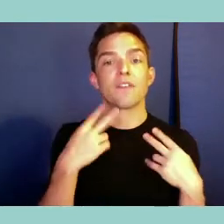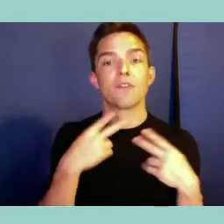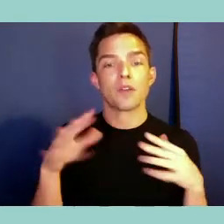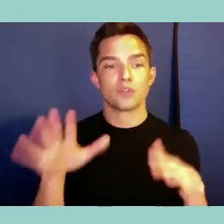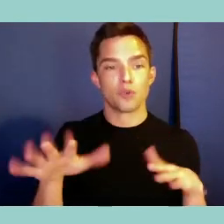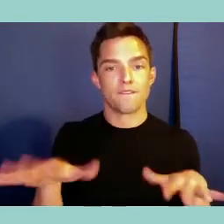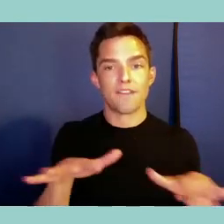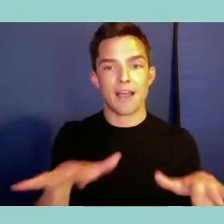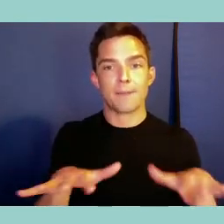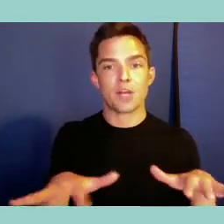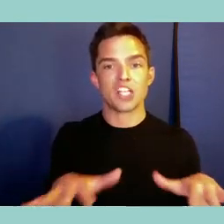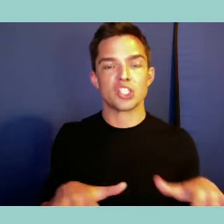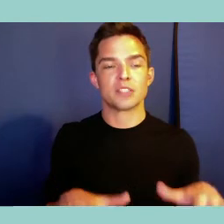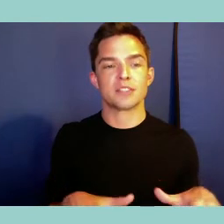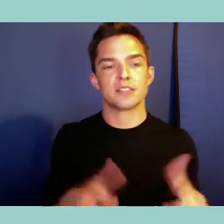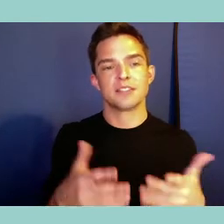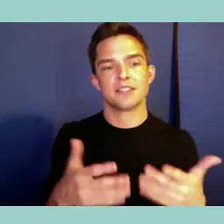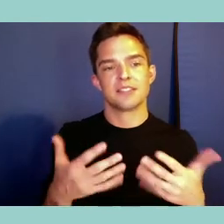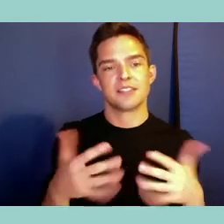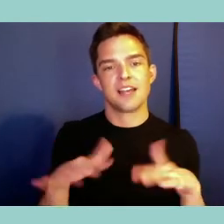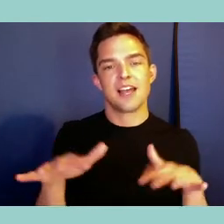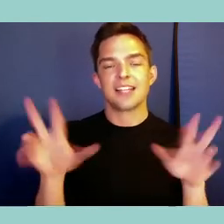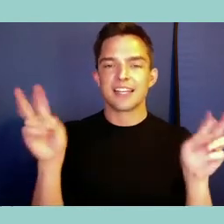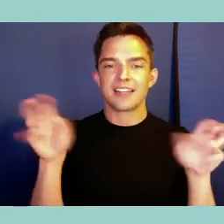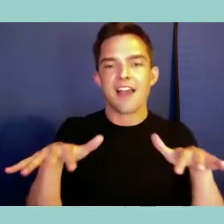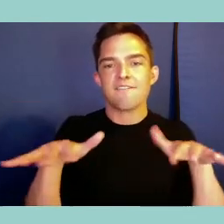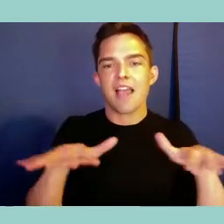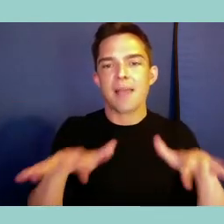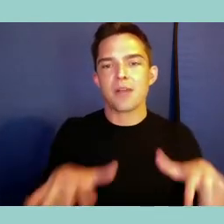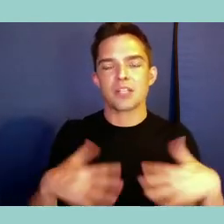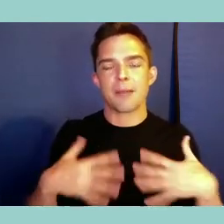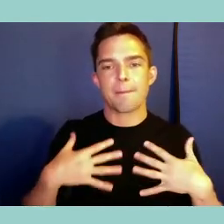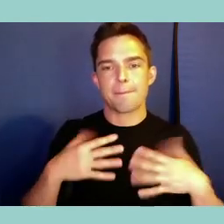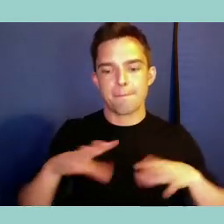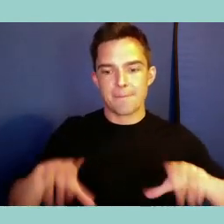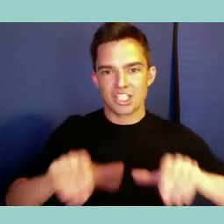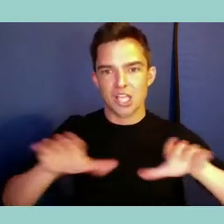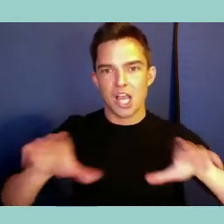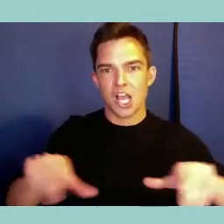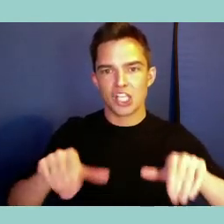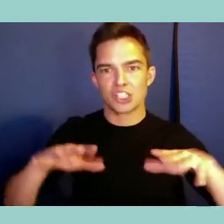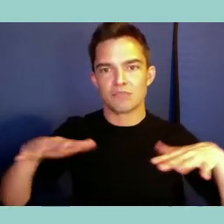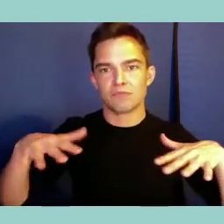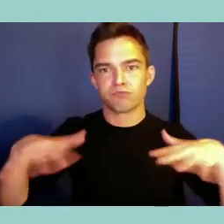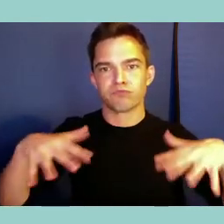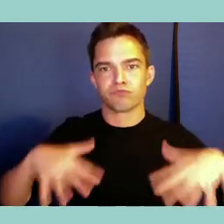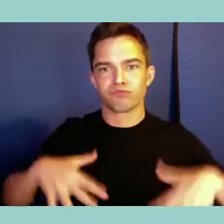voice. Give it a vibrational massage.